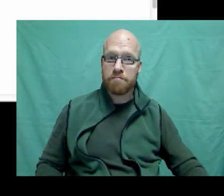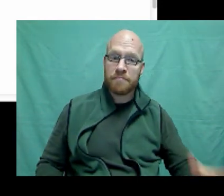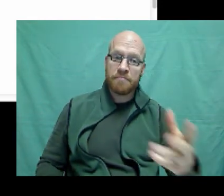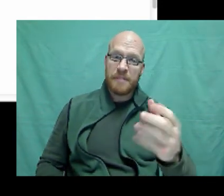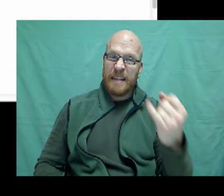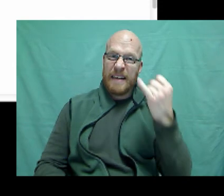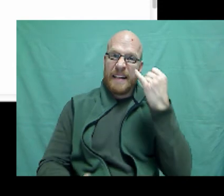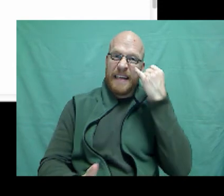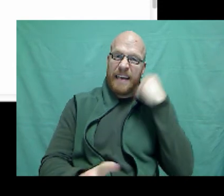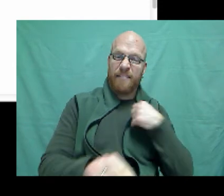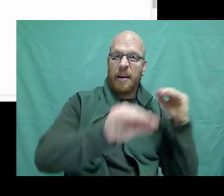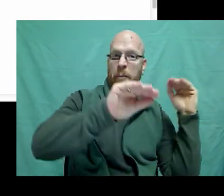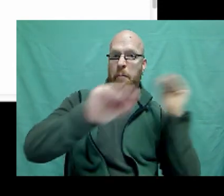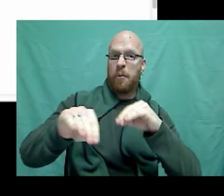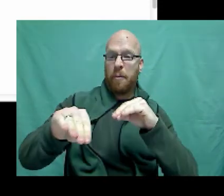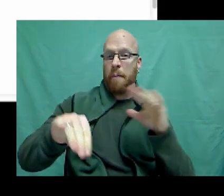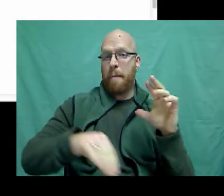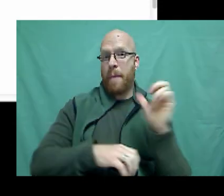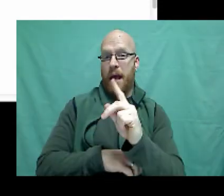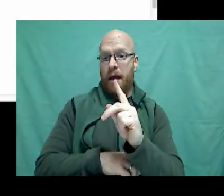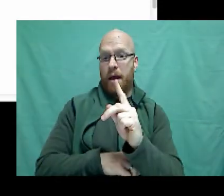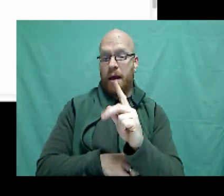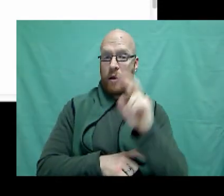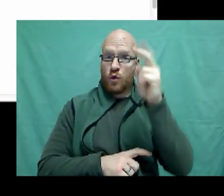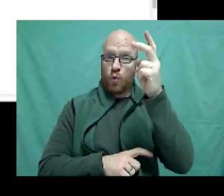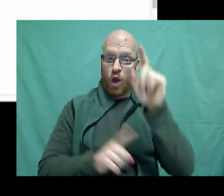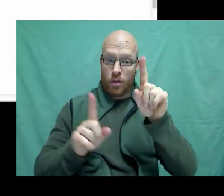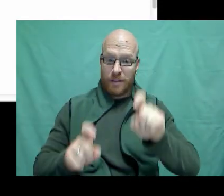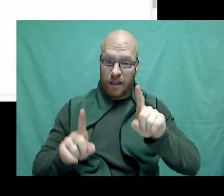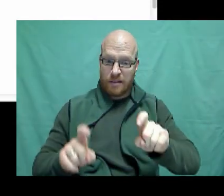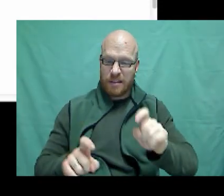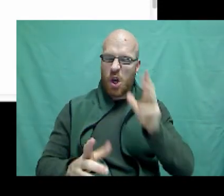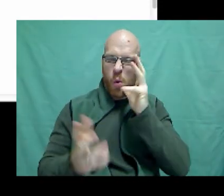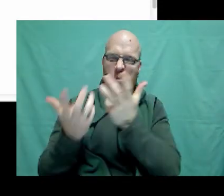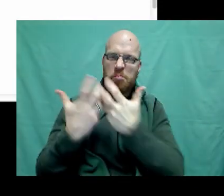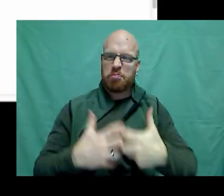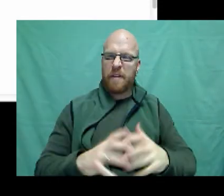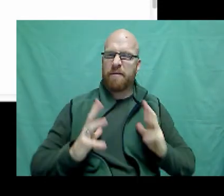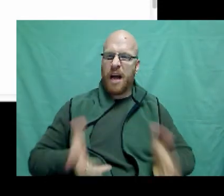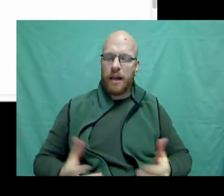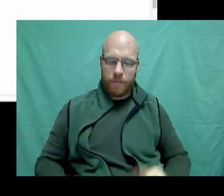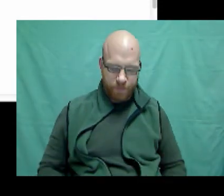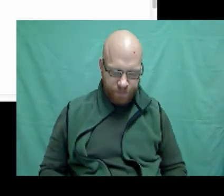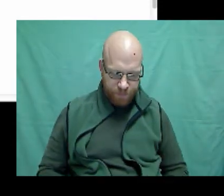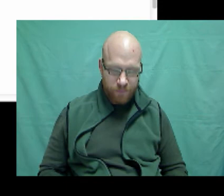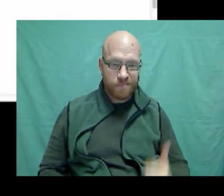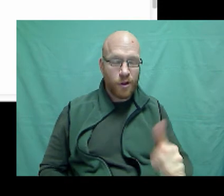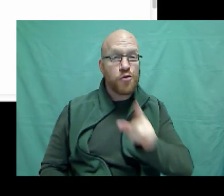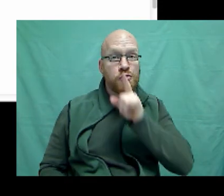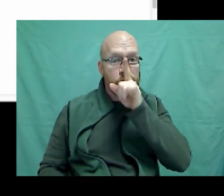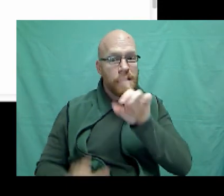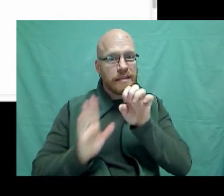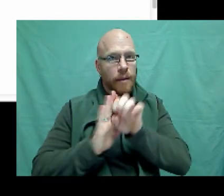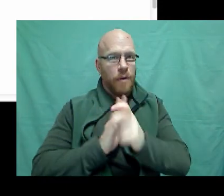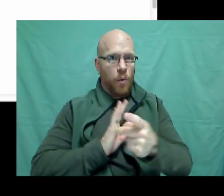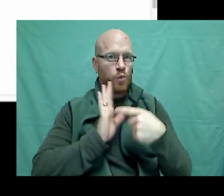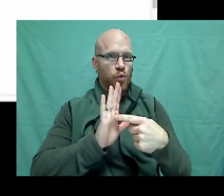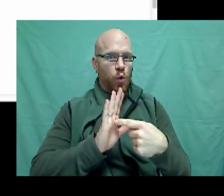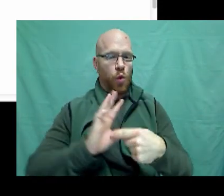Okay, so we have x equals positive and negative 7/10. If we were to put it in this equation and test it, it would check out just